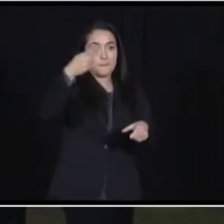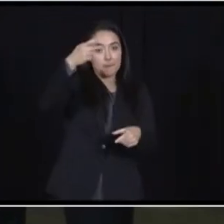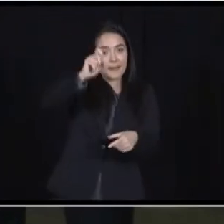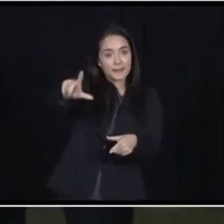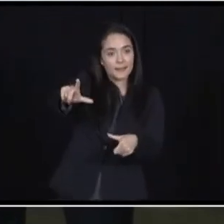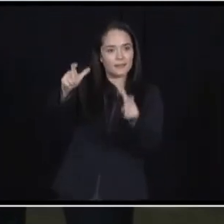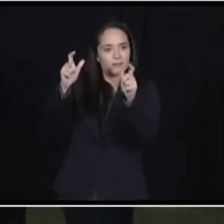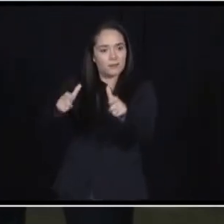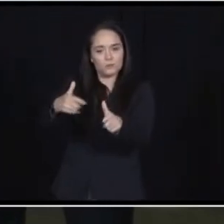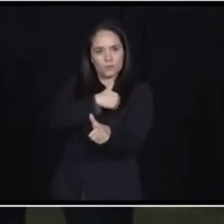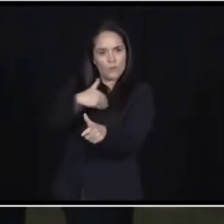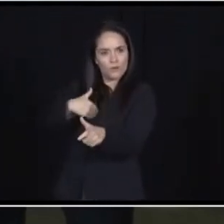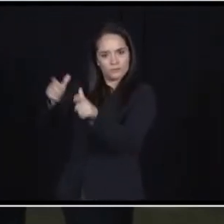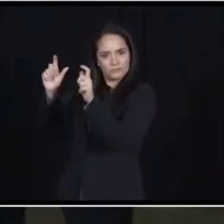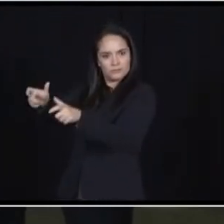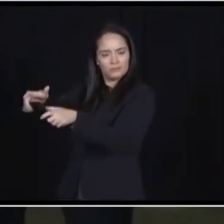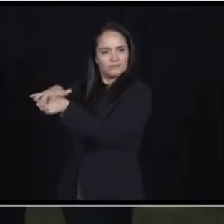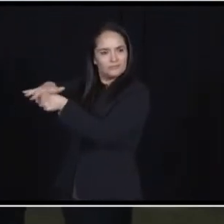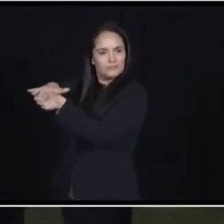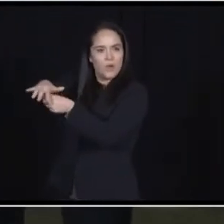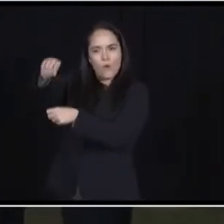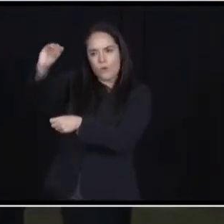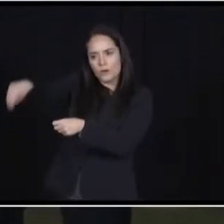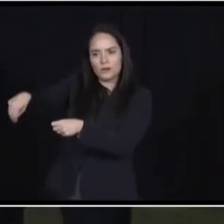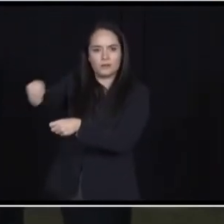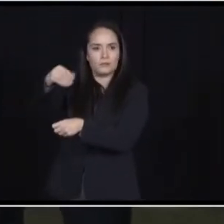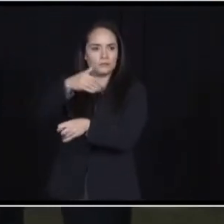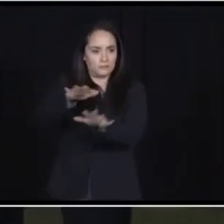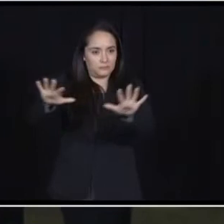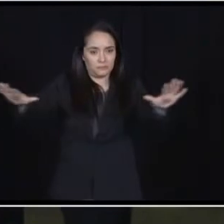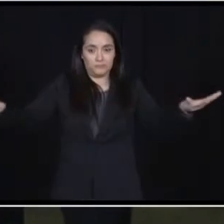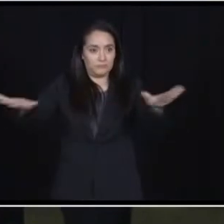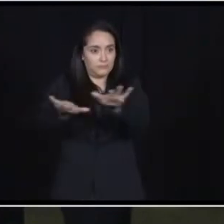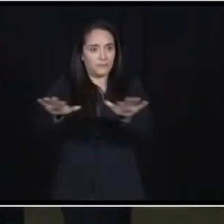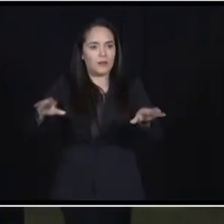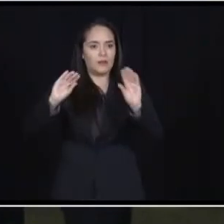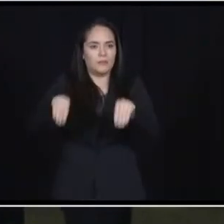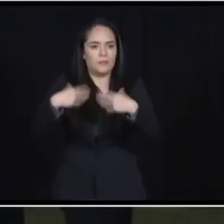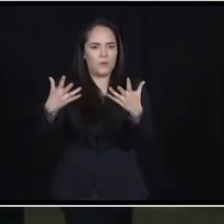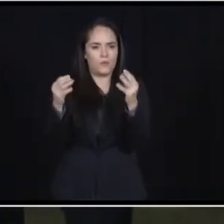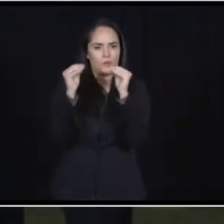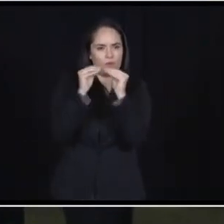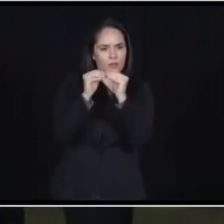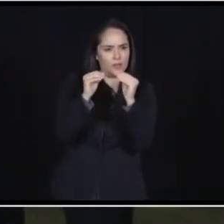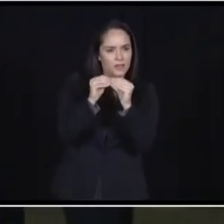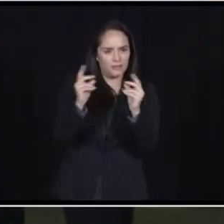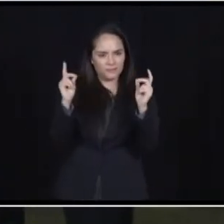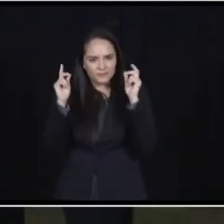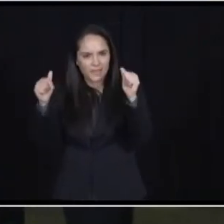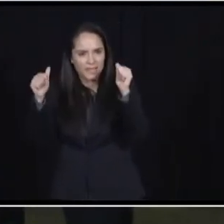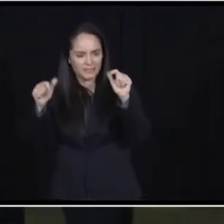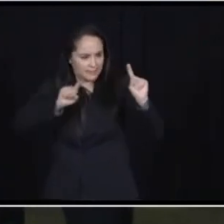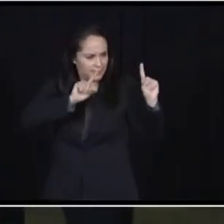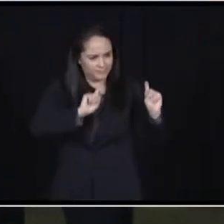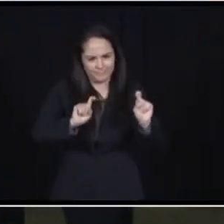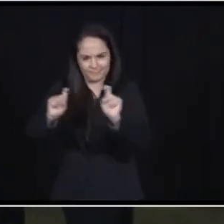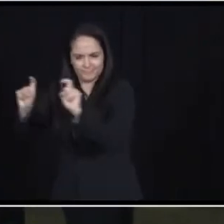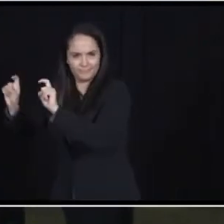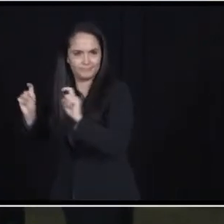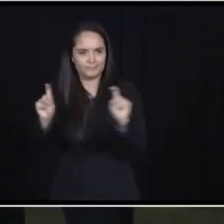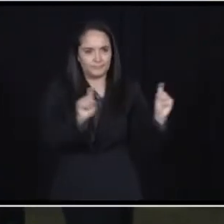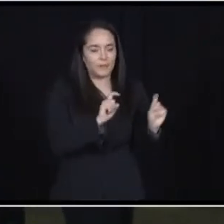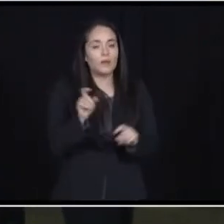well. And what we're doing is to provide more pop-up or mobile testing units. We're also allowing for limited